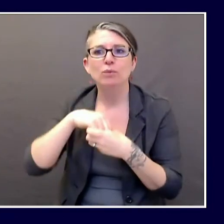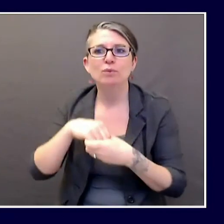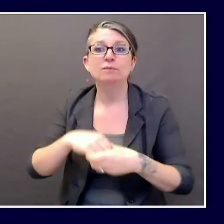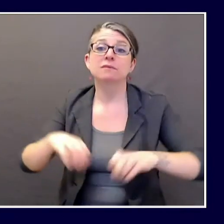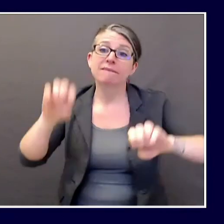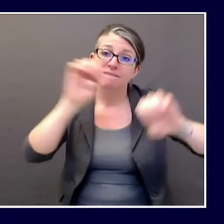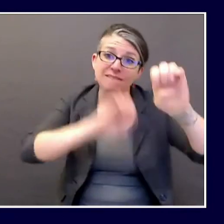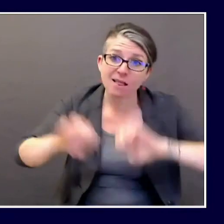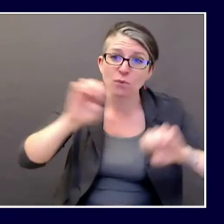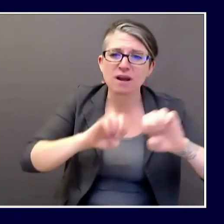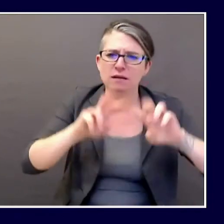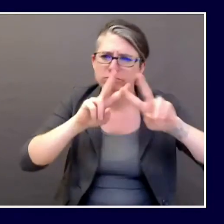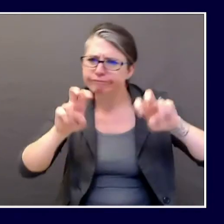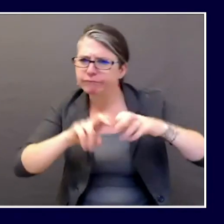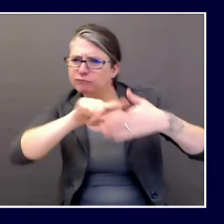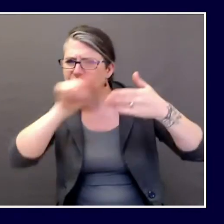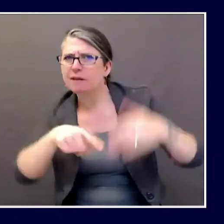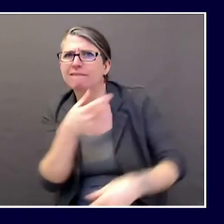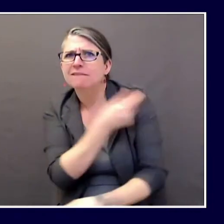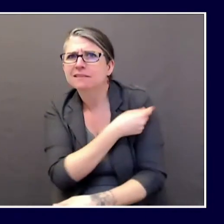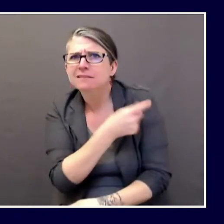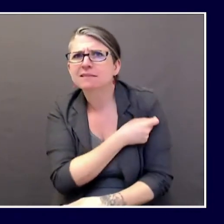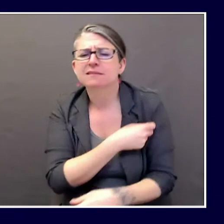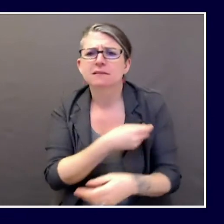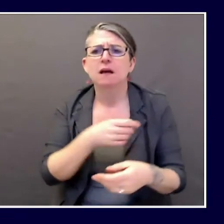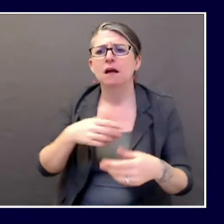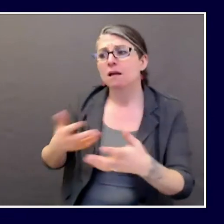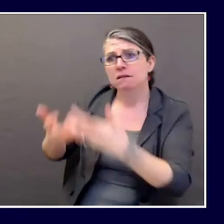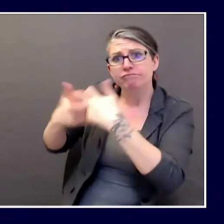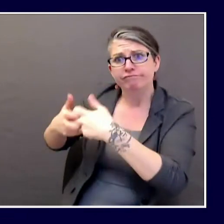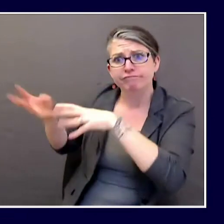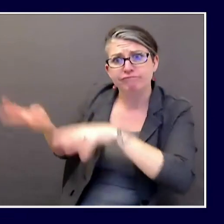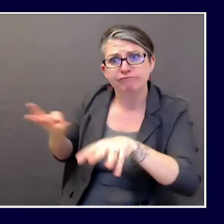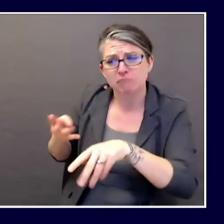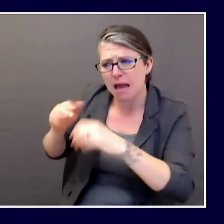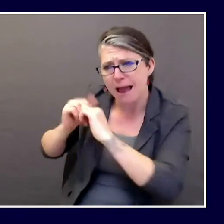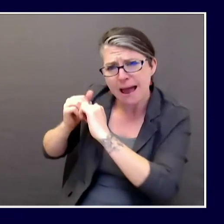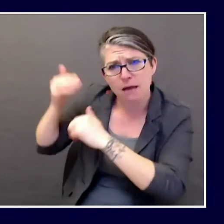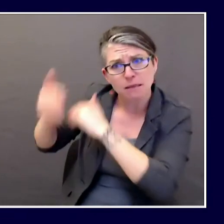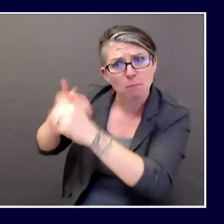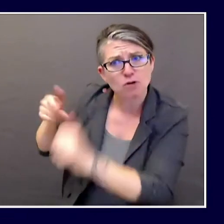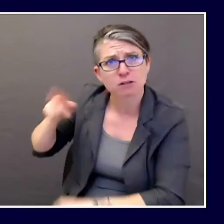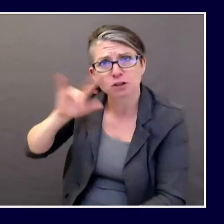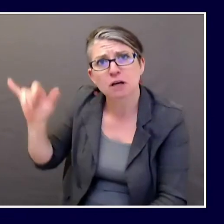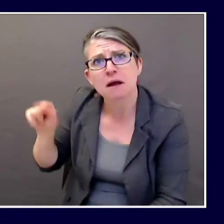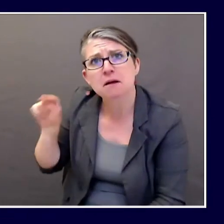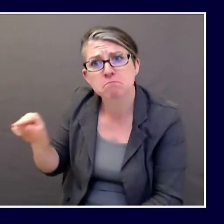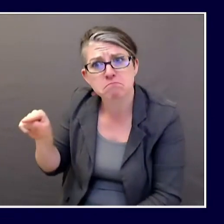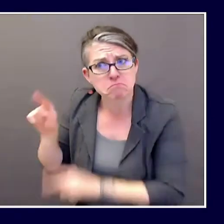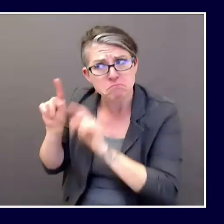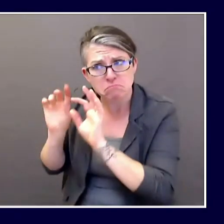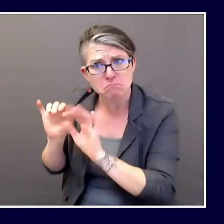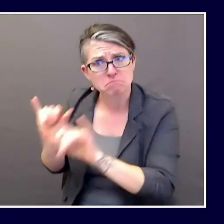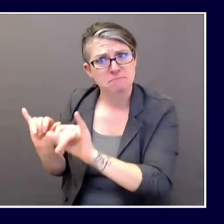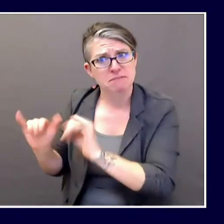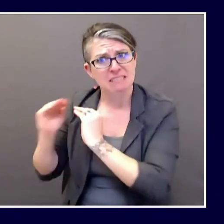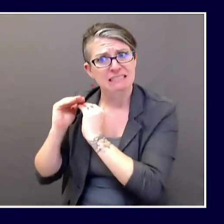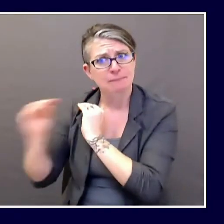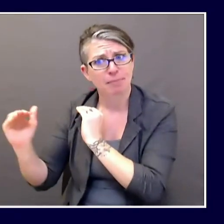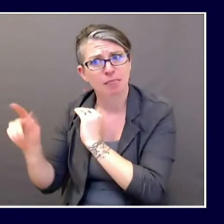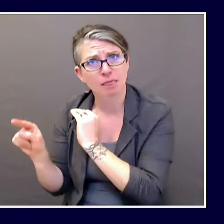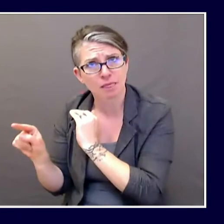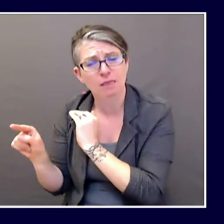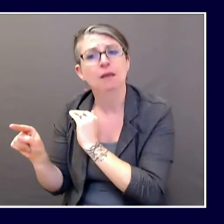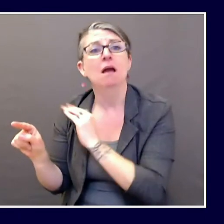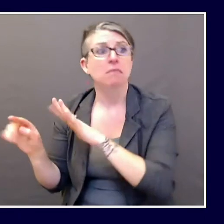for. And so the first step is for the companies to apply officially for that BLA. That starts the various